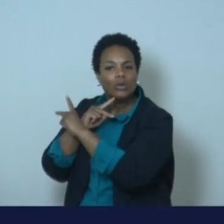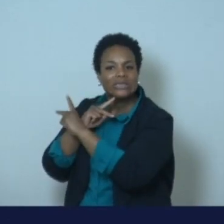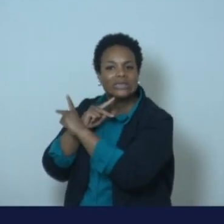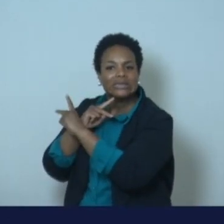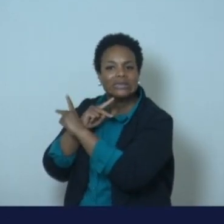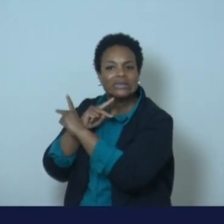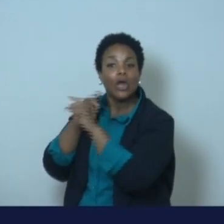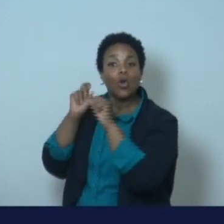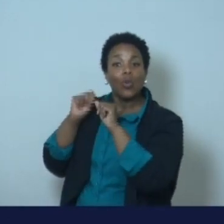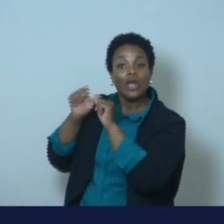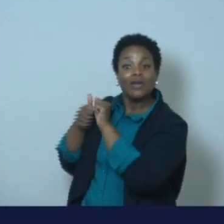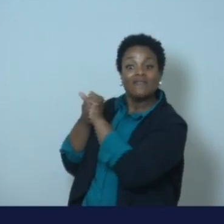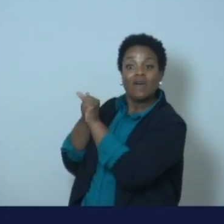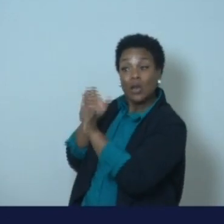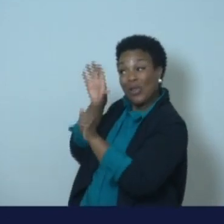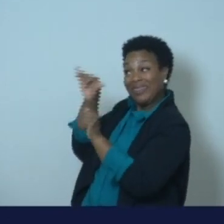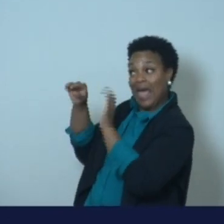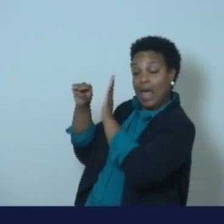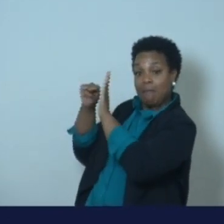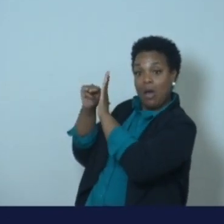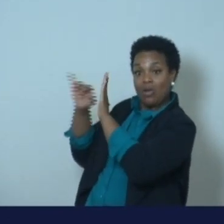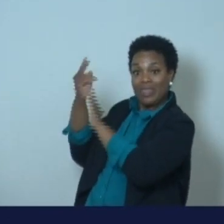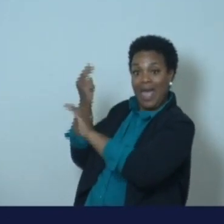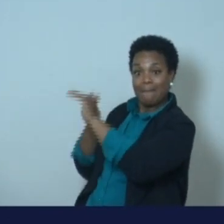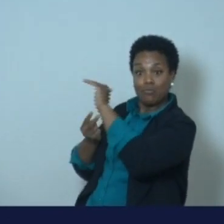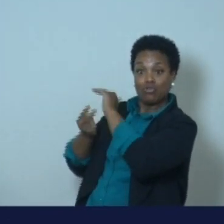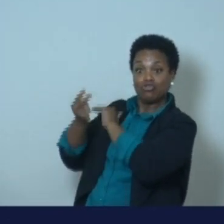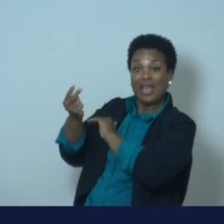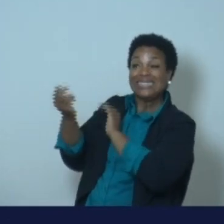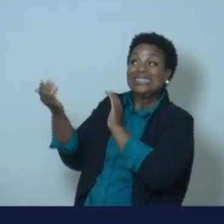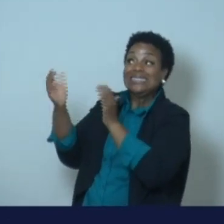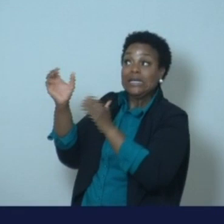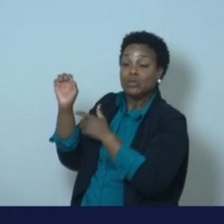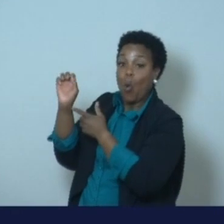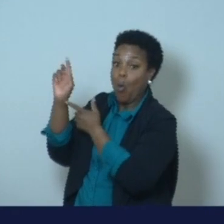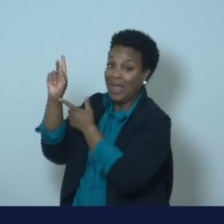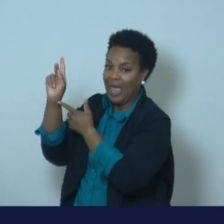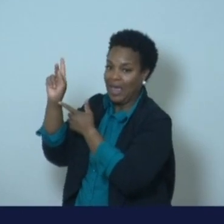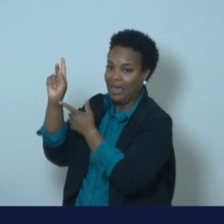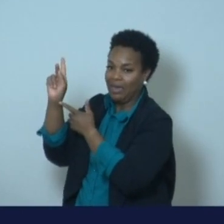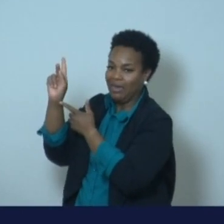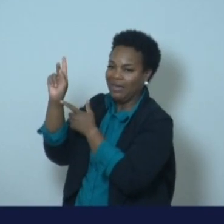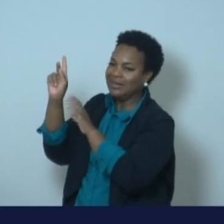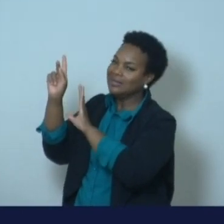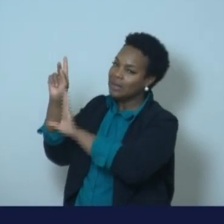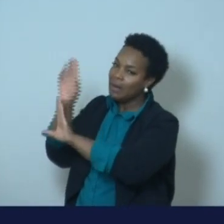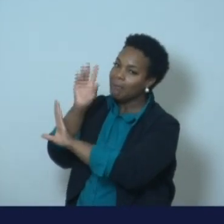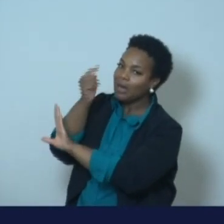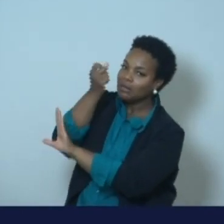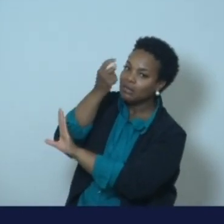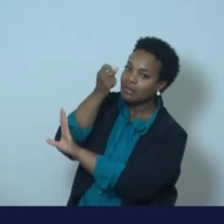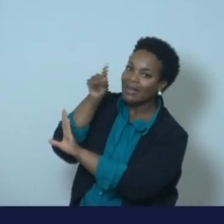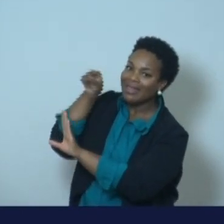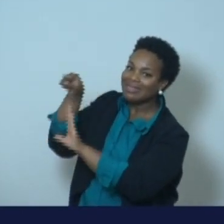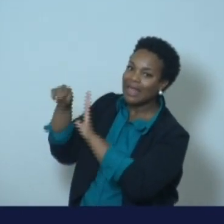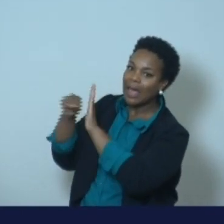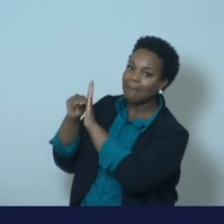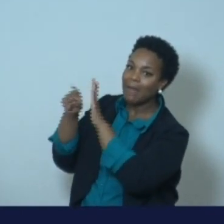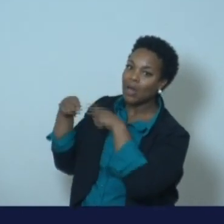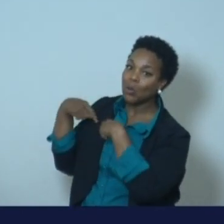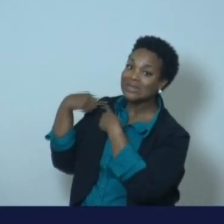that projection and it looked like New Mexico was going to be okay. And that got modified in a number of ways. On